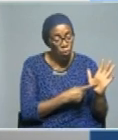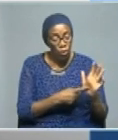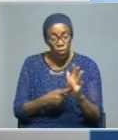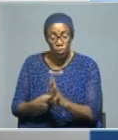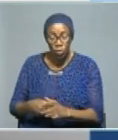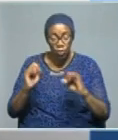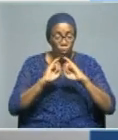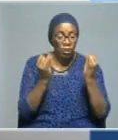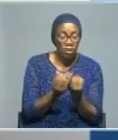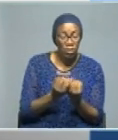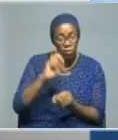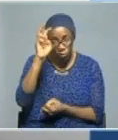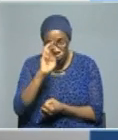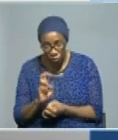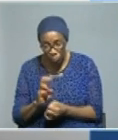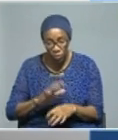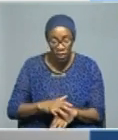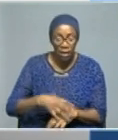activities, including